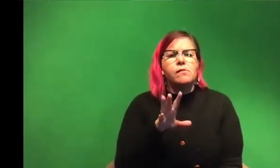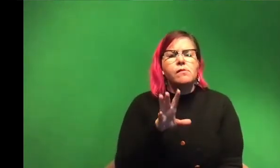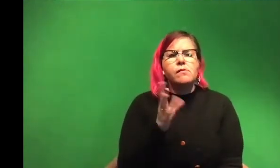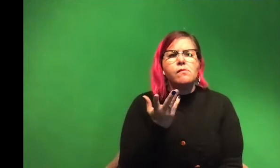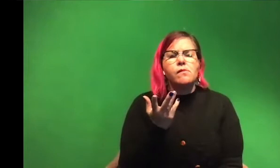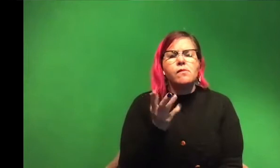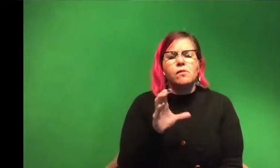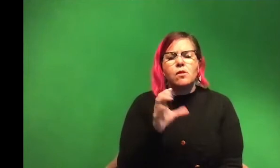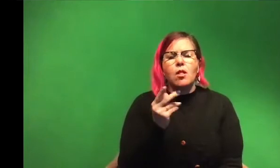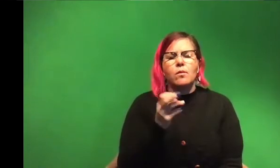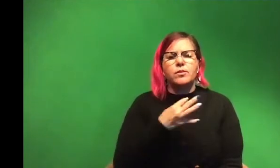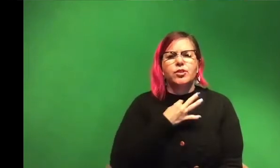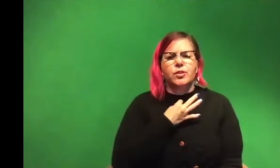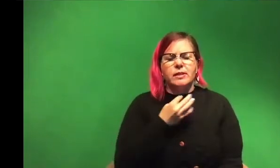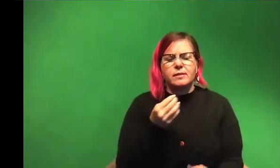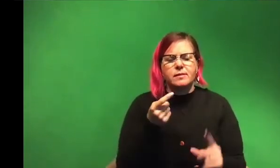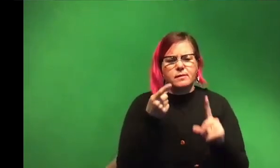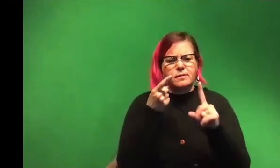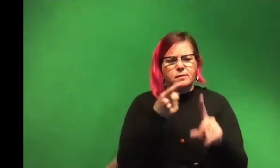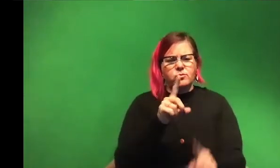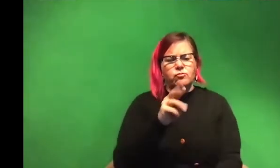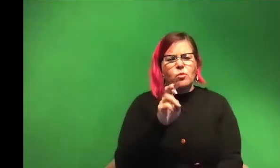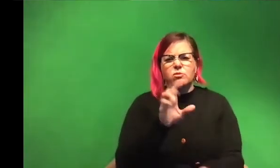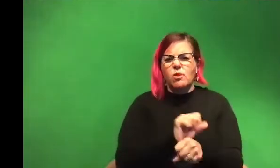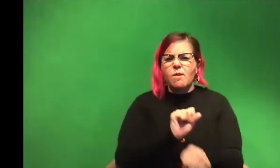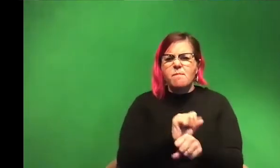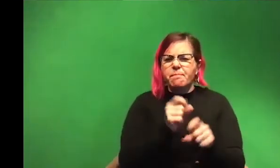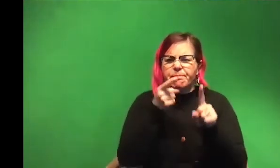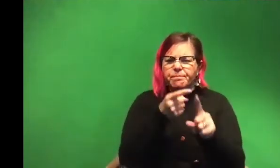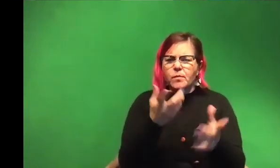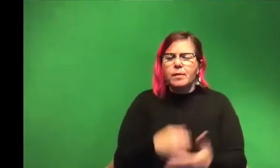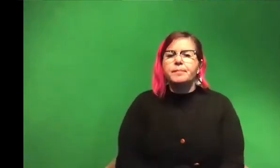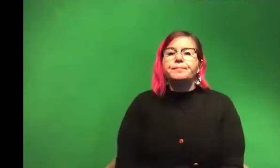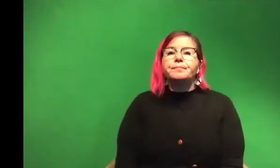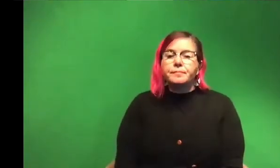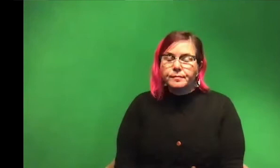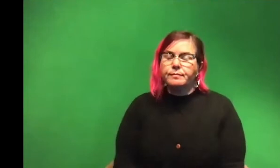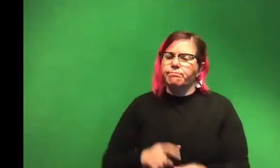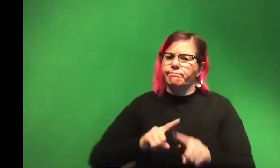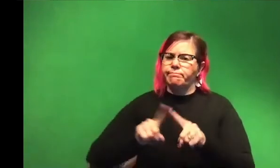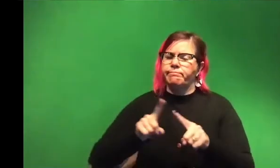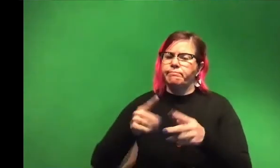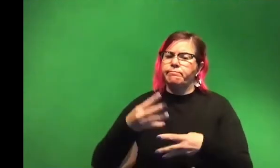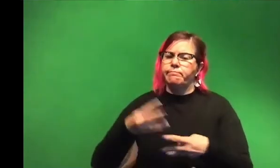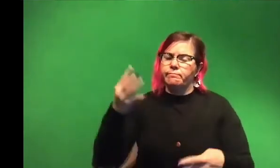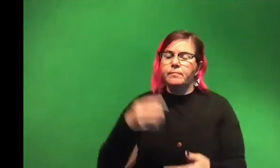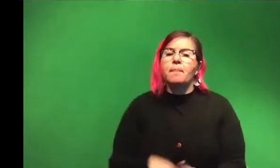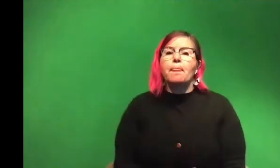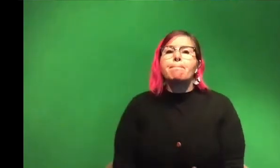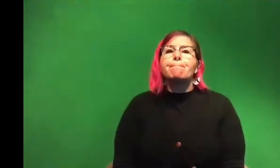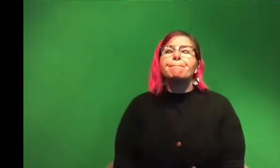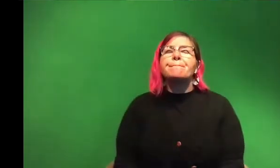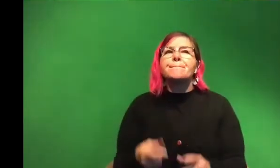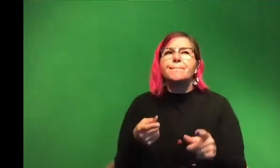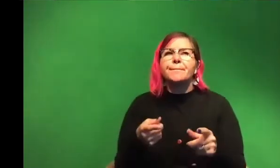Chloe wants to know what are the main things your drones do? So we do a lot of different things, but I think some of the main things